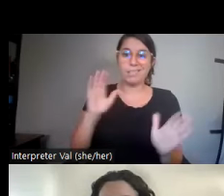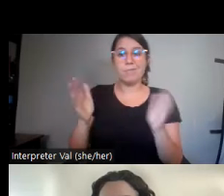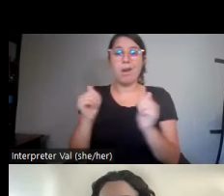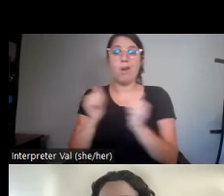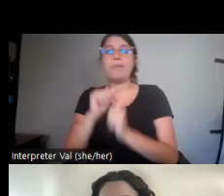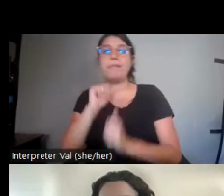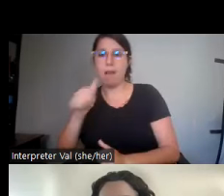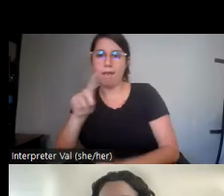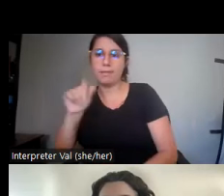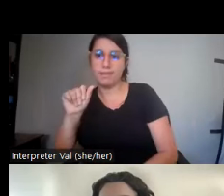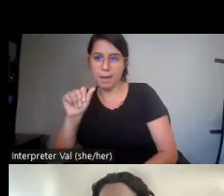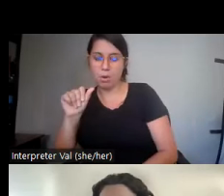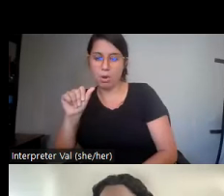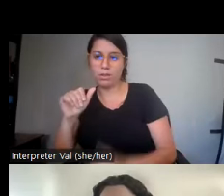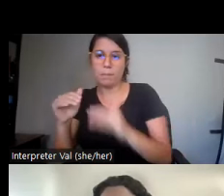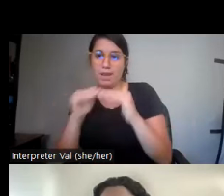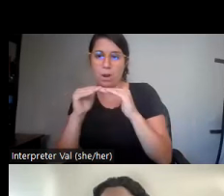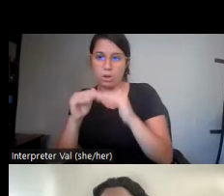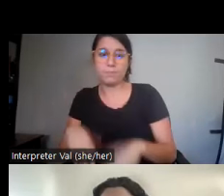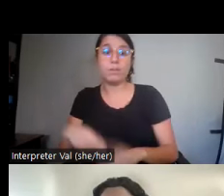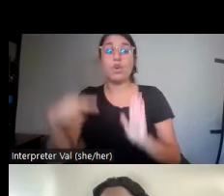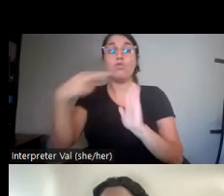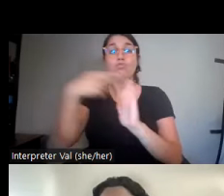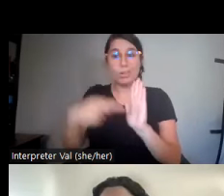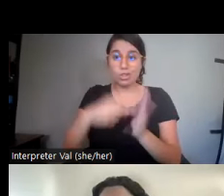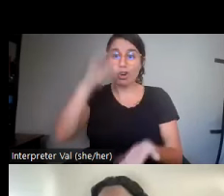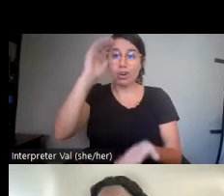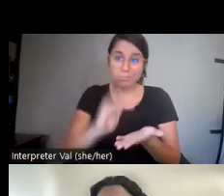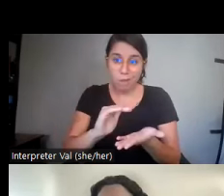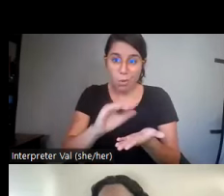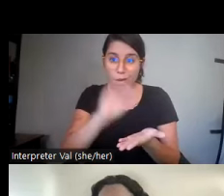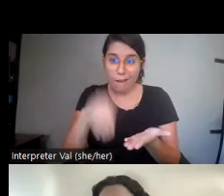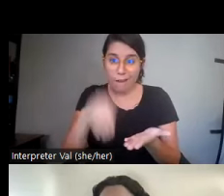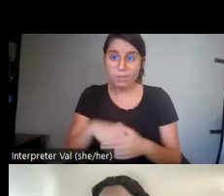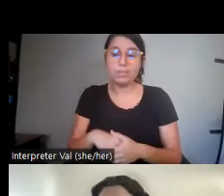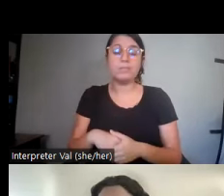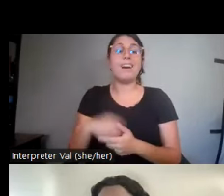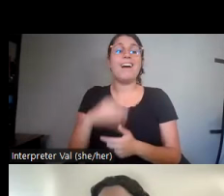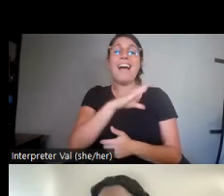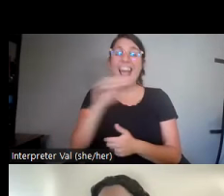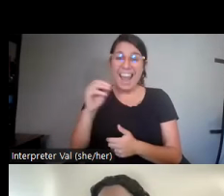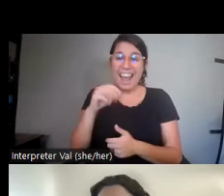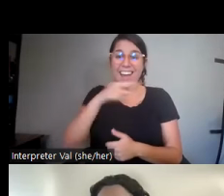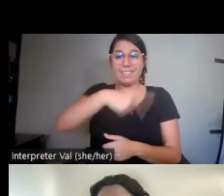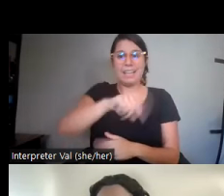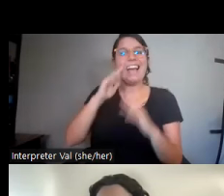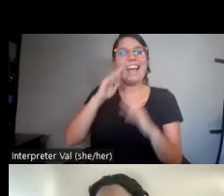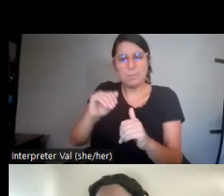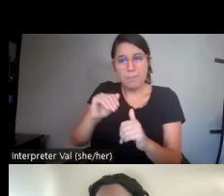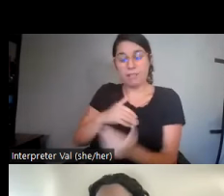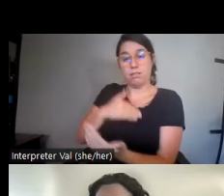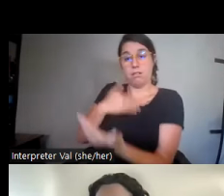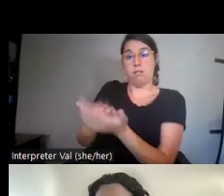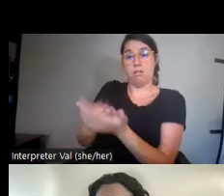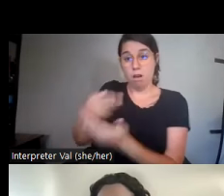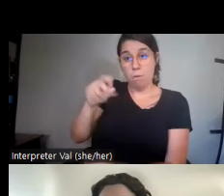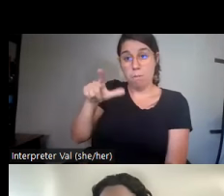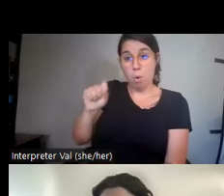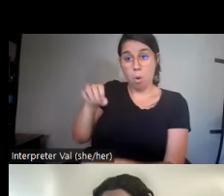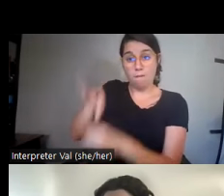They register at lower levels, and they also expect difficulties at the polls at higher rates